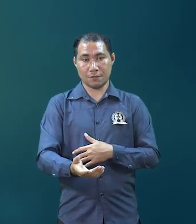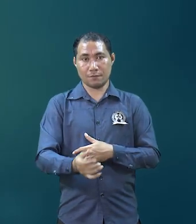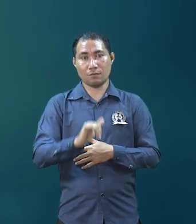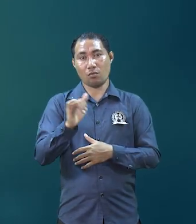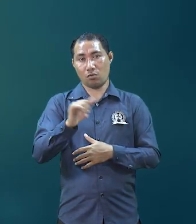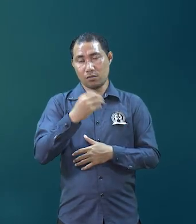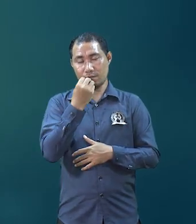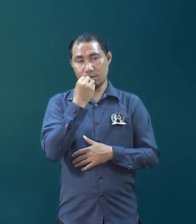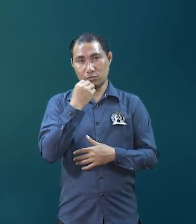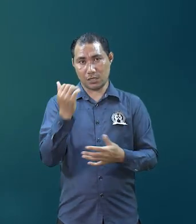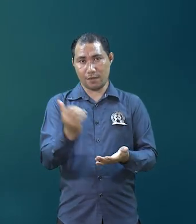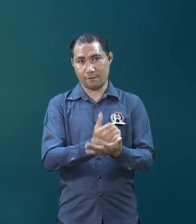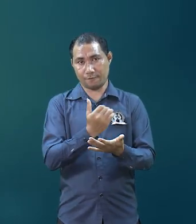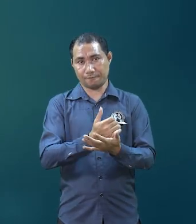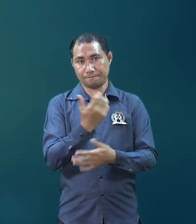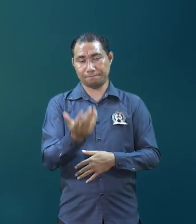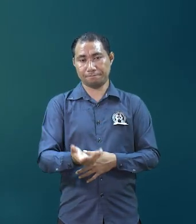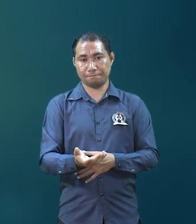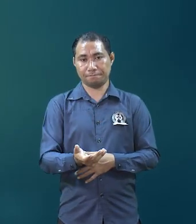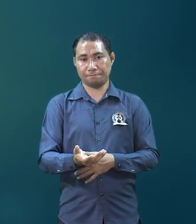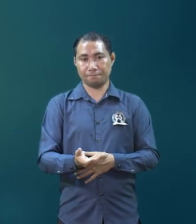or food safe